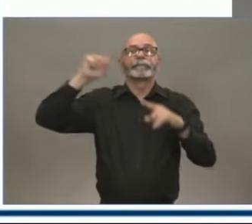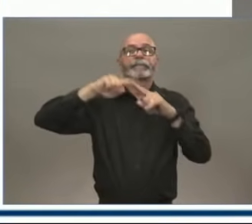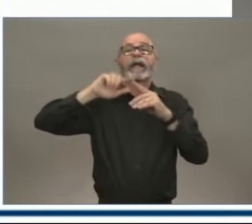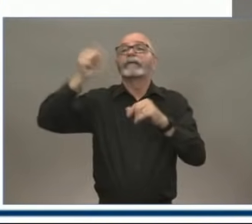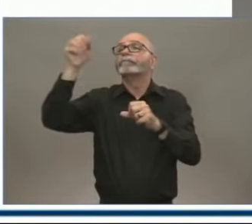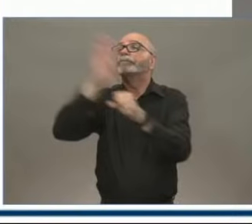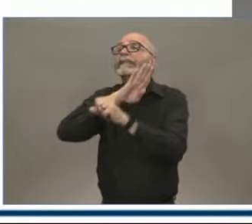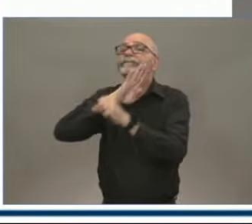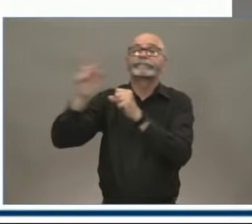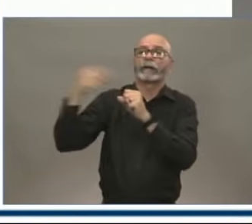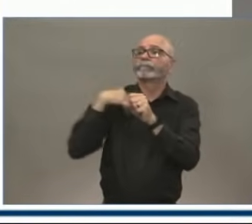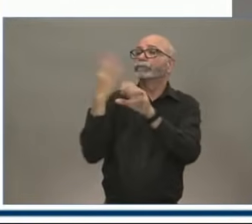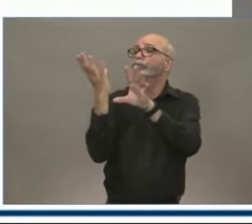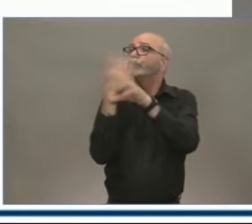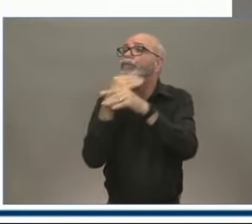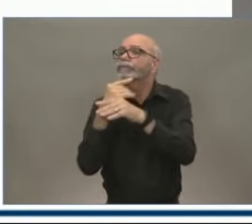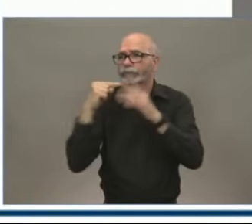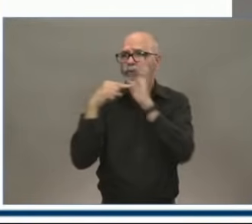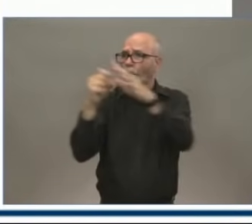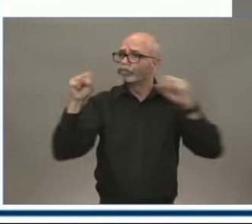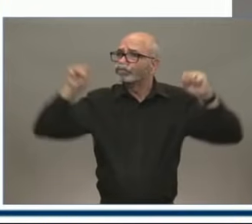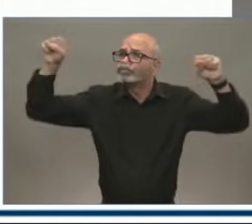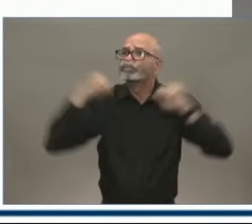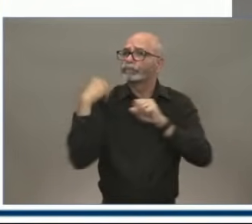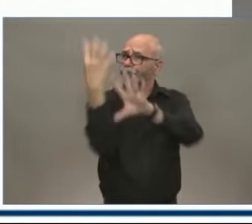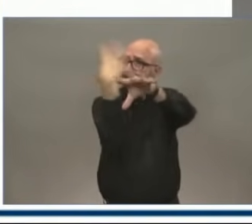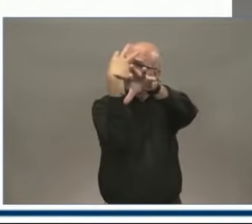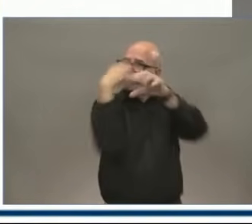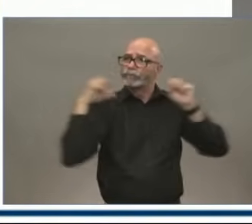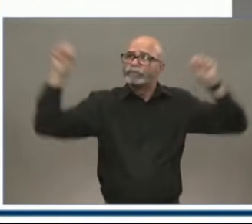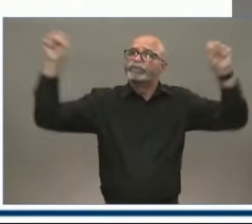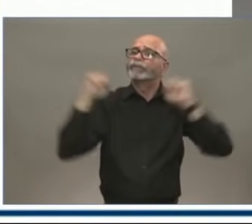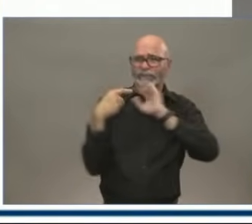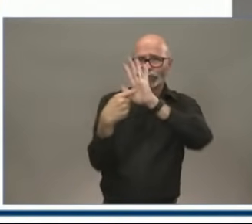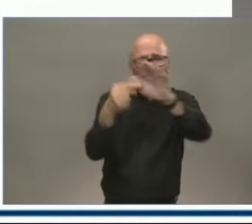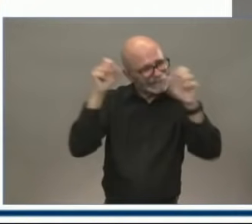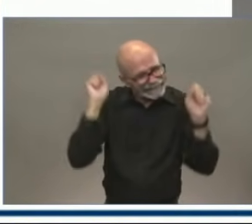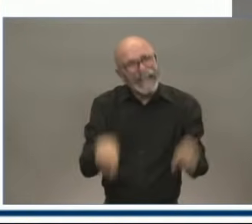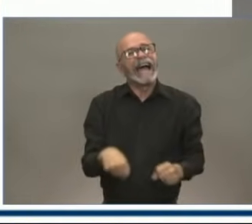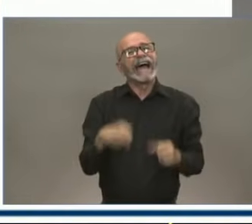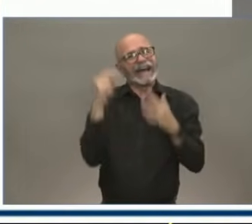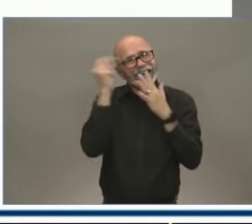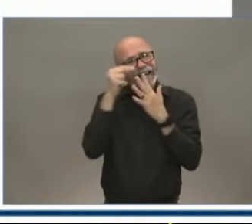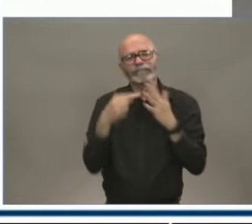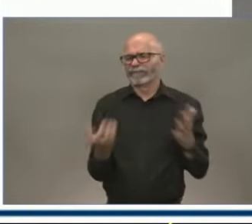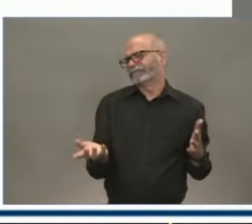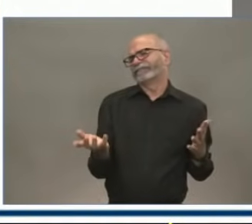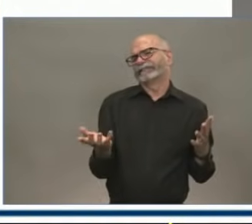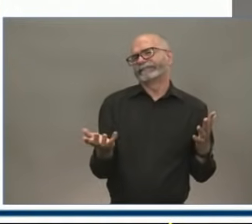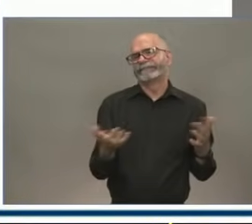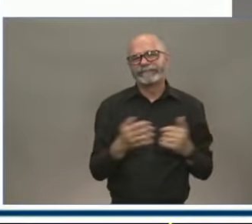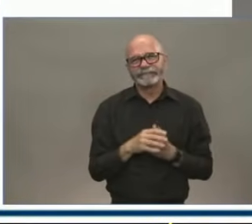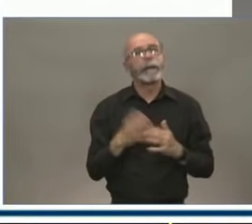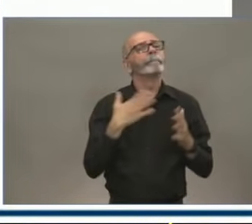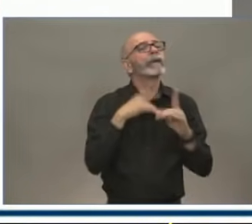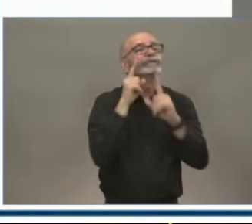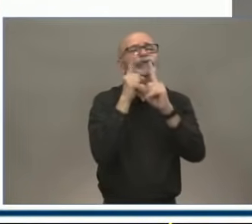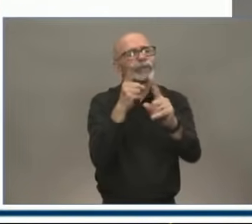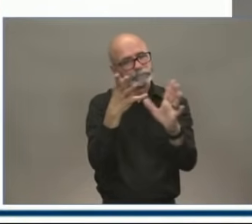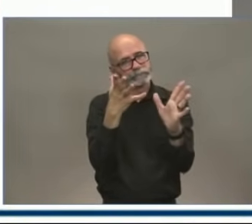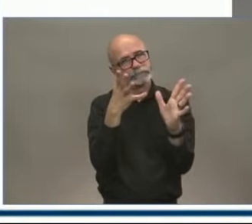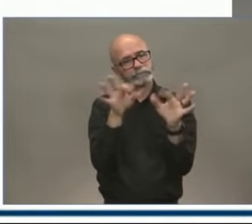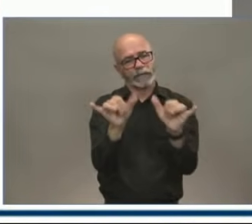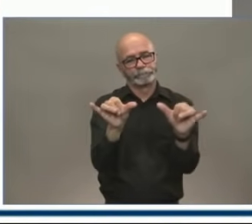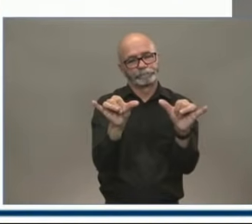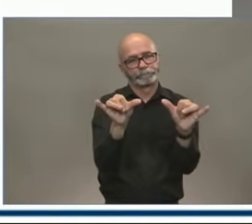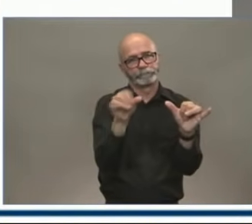virtual online fitness and exercise classes. They can absolutely do that. But our goal is to remain very tight for the shortest